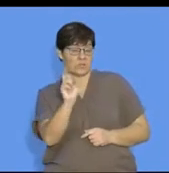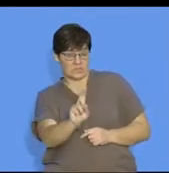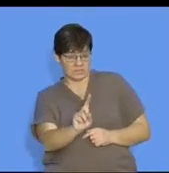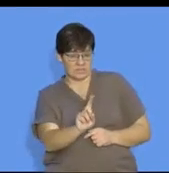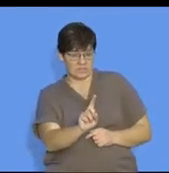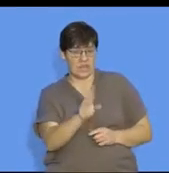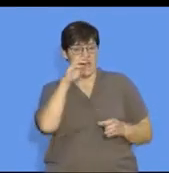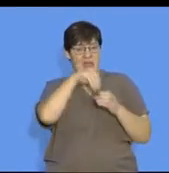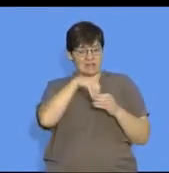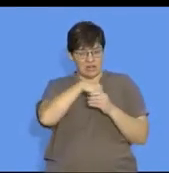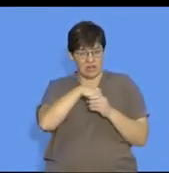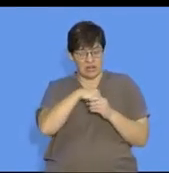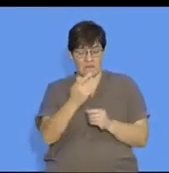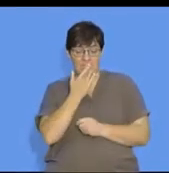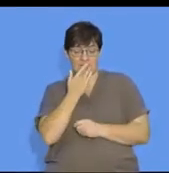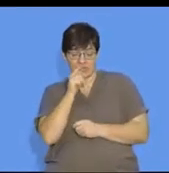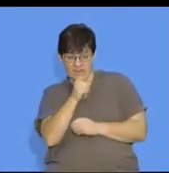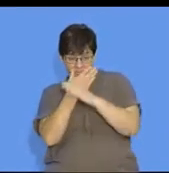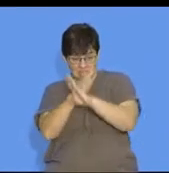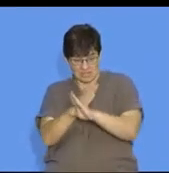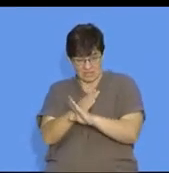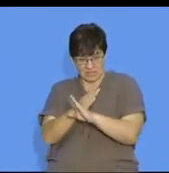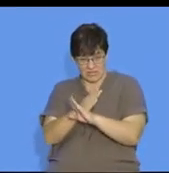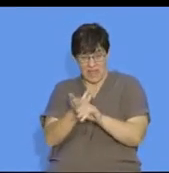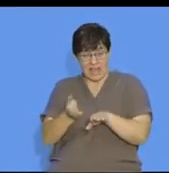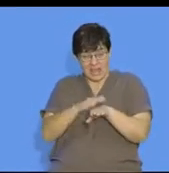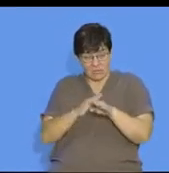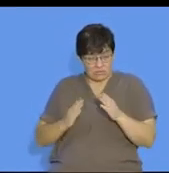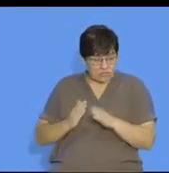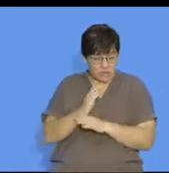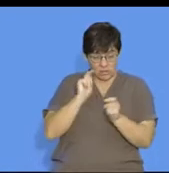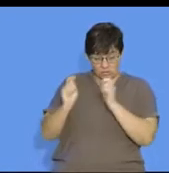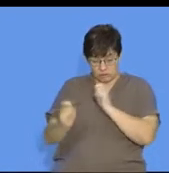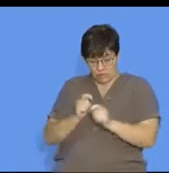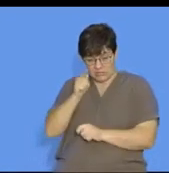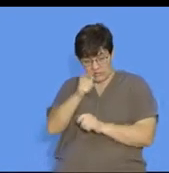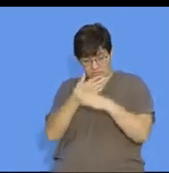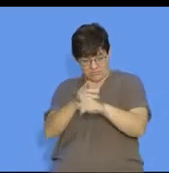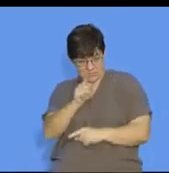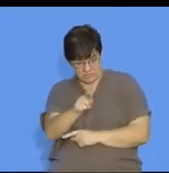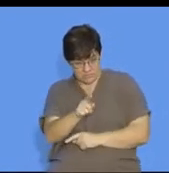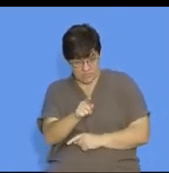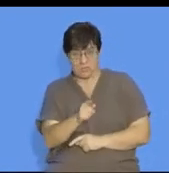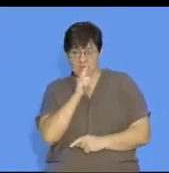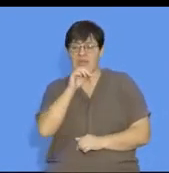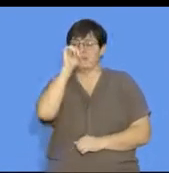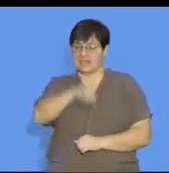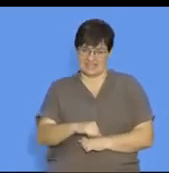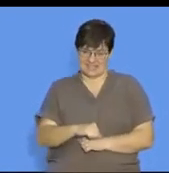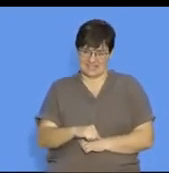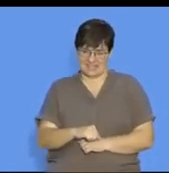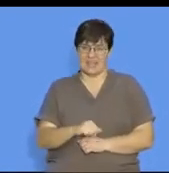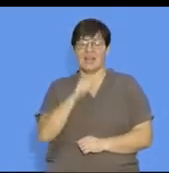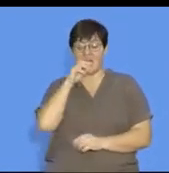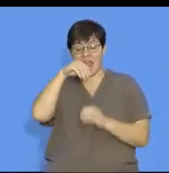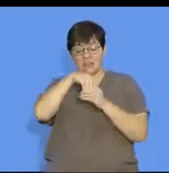the big question that we ask is that, is the internal resistance of the battery constant when current passing through the battery changes? We can